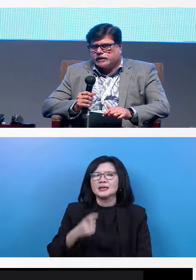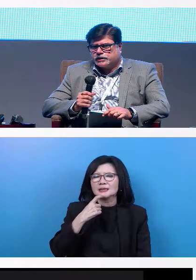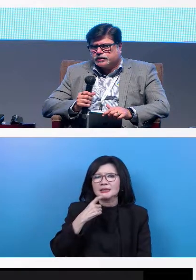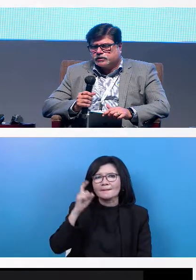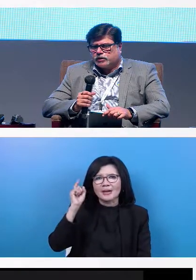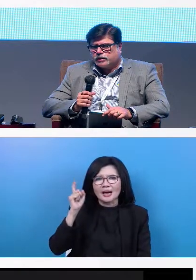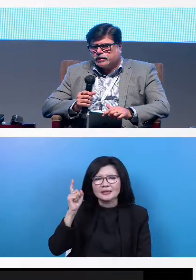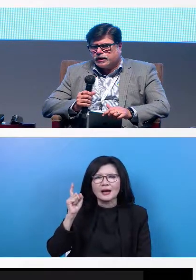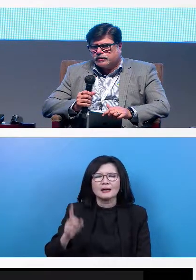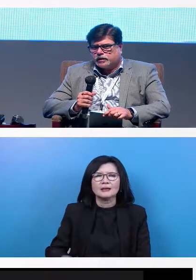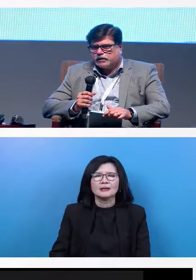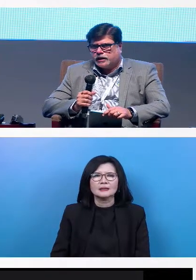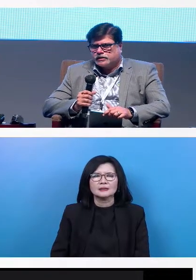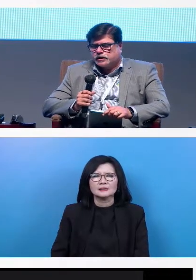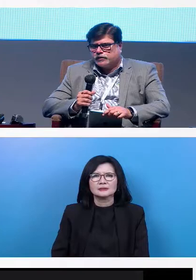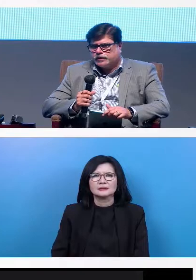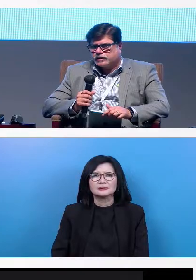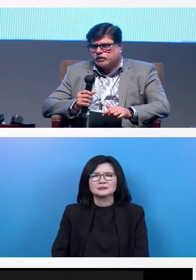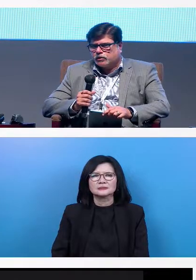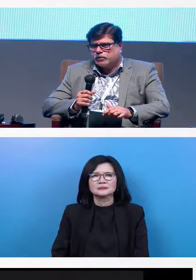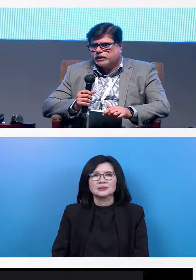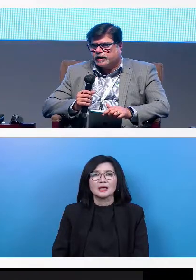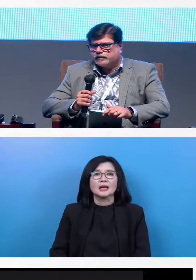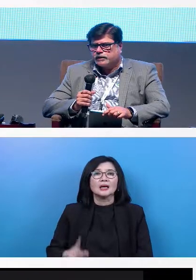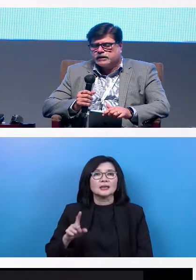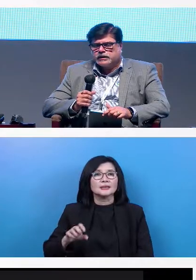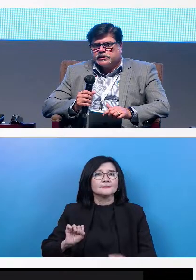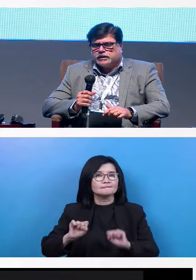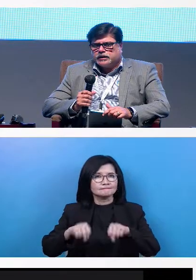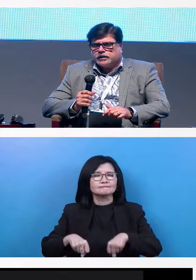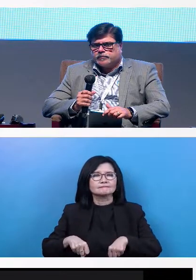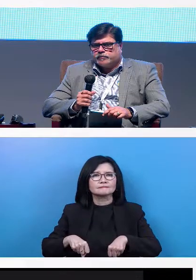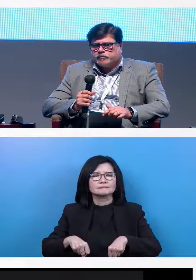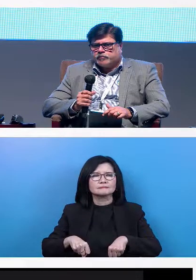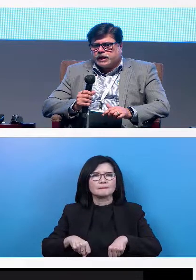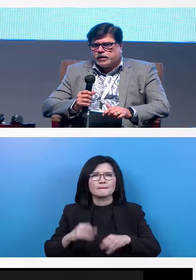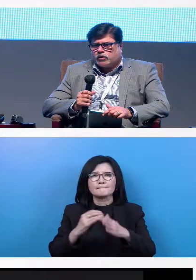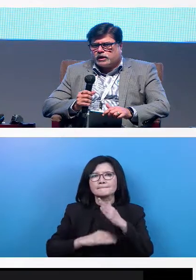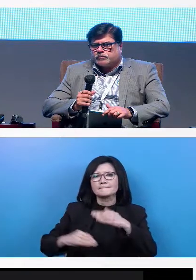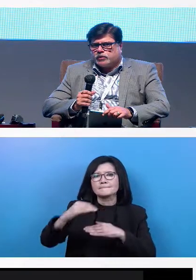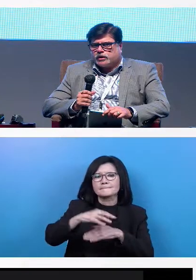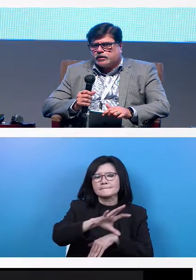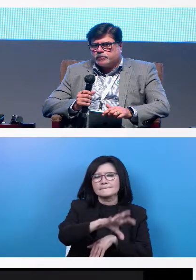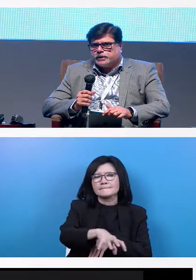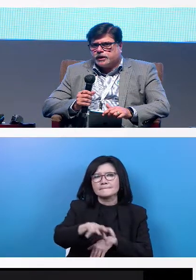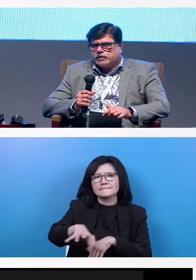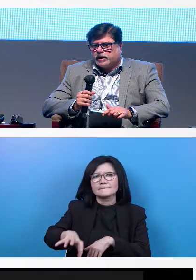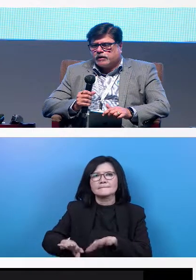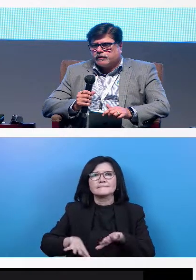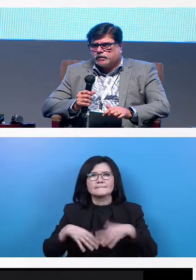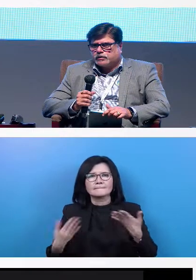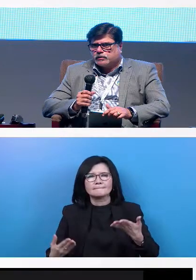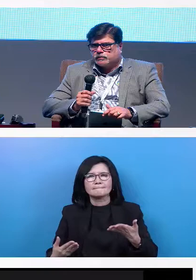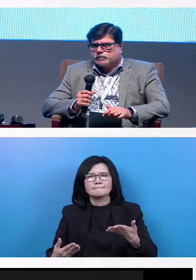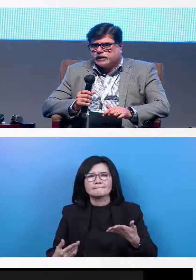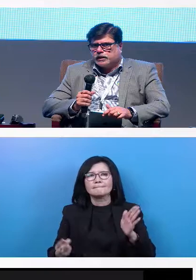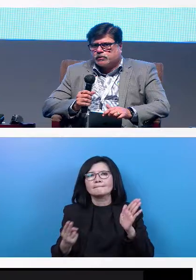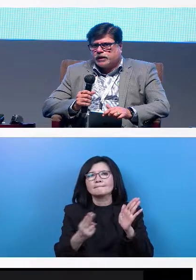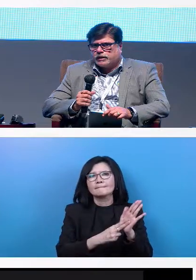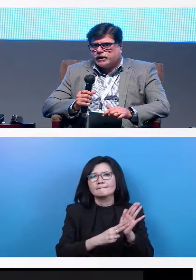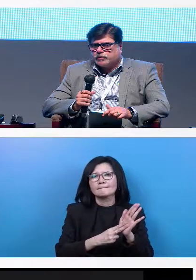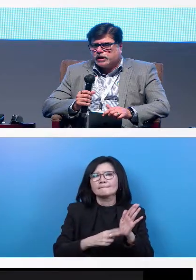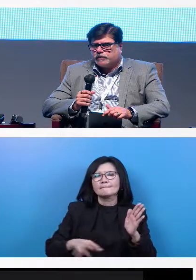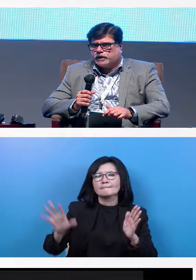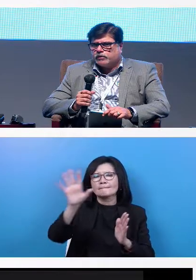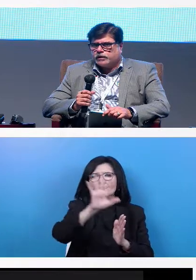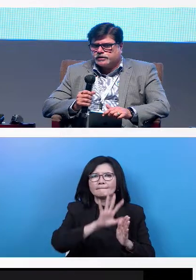the organization or at national, regional, or local level. And at a BAU level, we